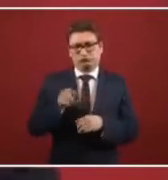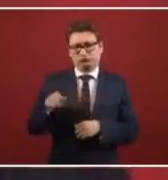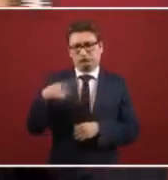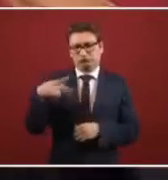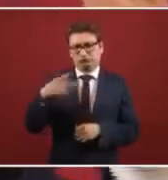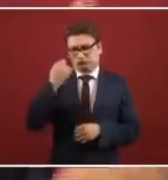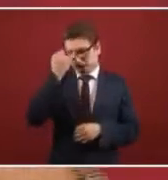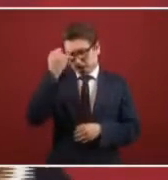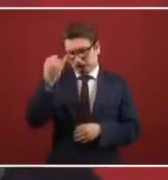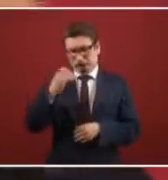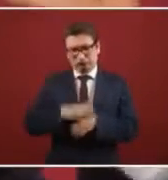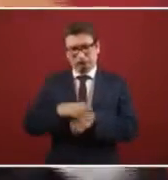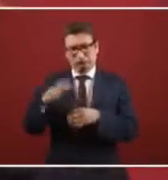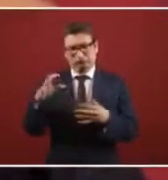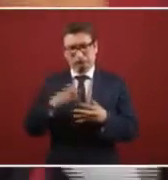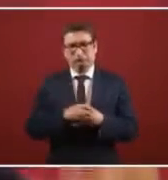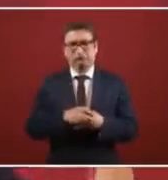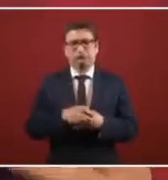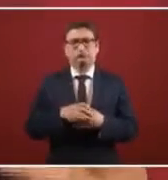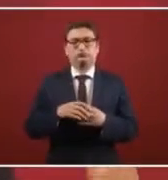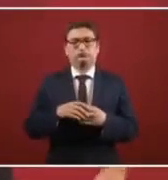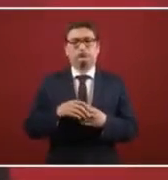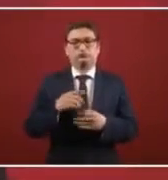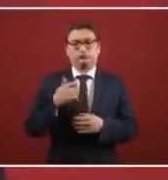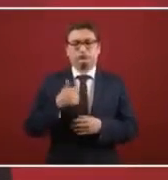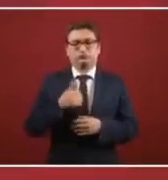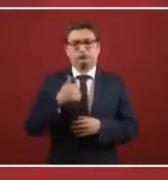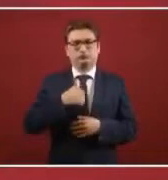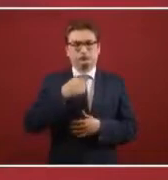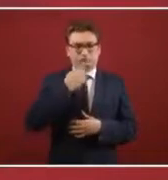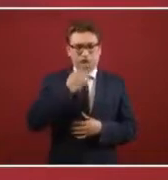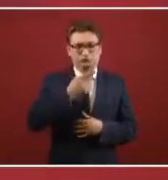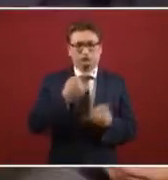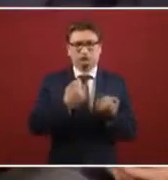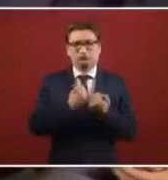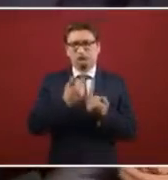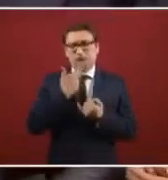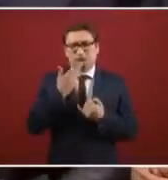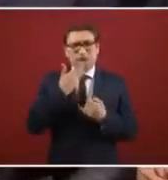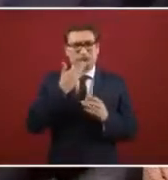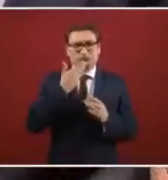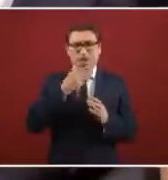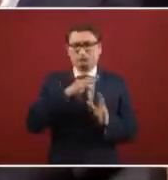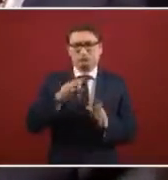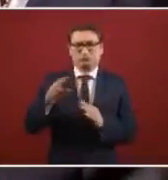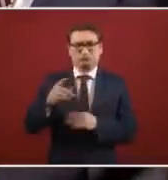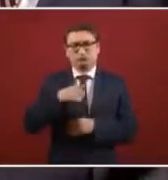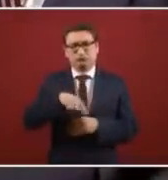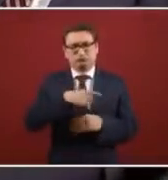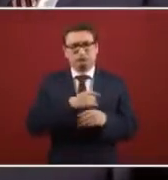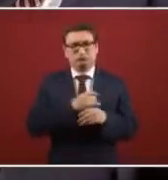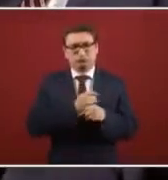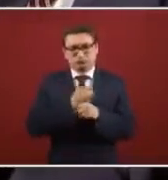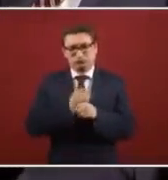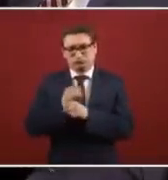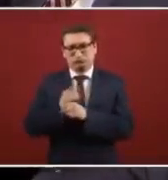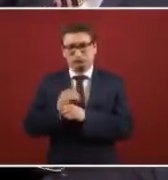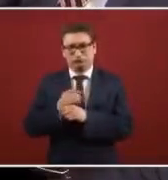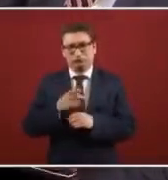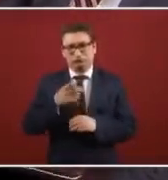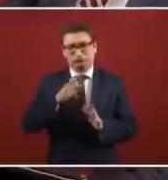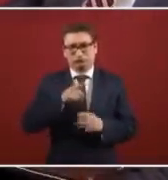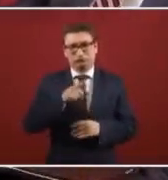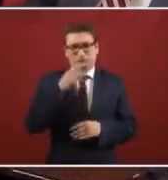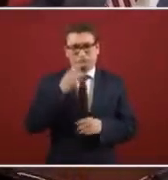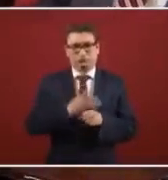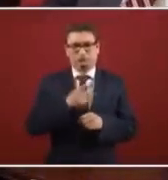No quiero hablar de las escuelas. I don't want to even talk about the schools. That's another matter for you guys. Yo tengo que ser